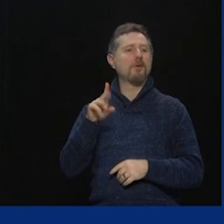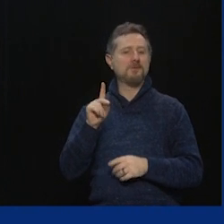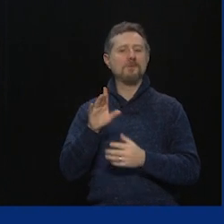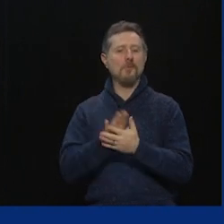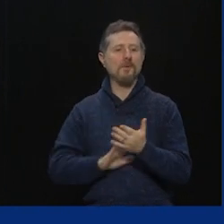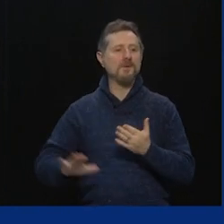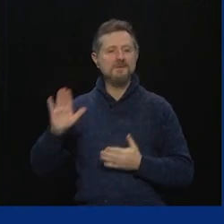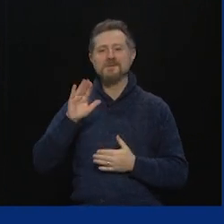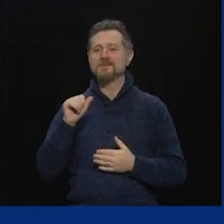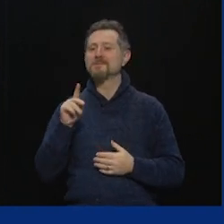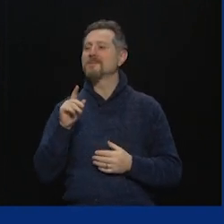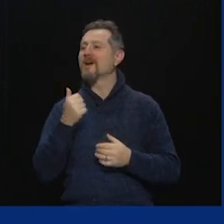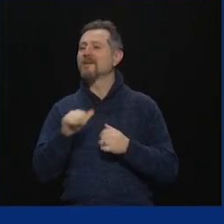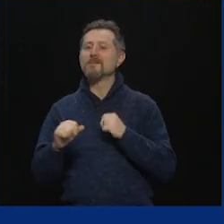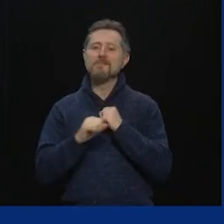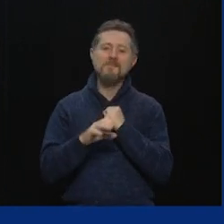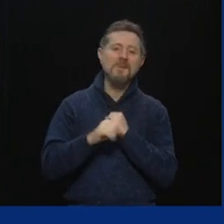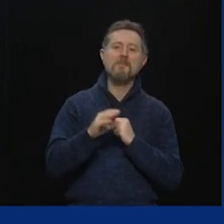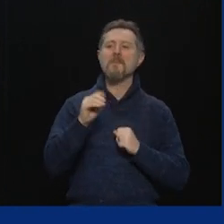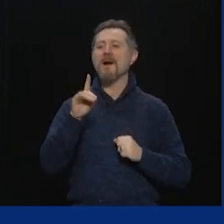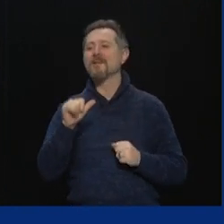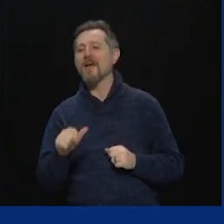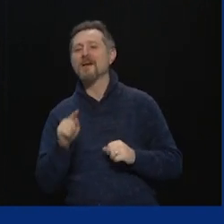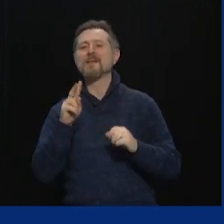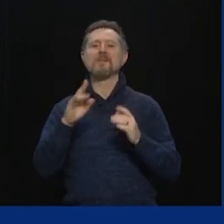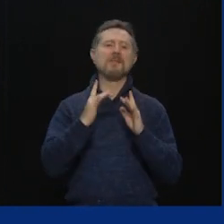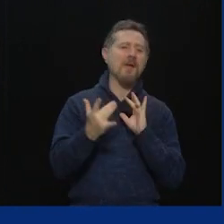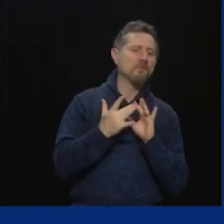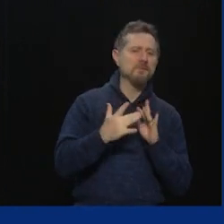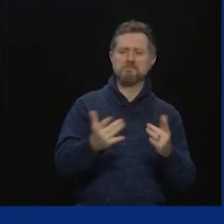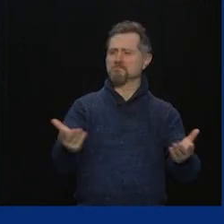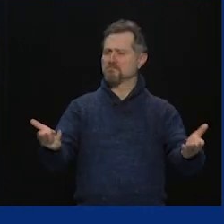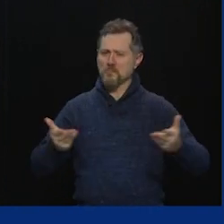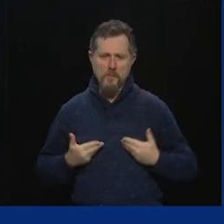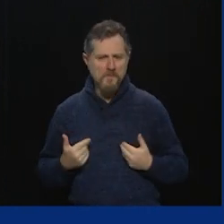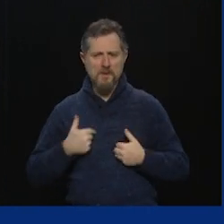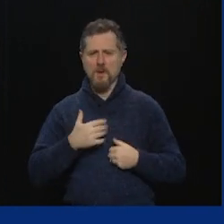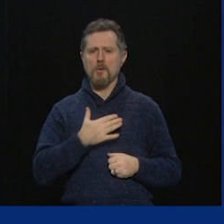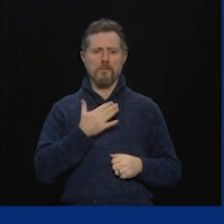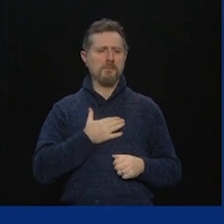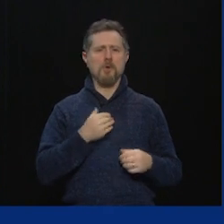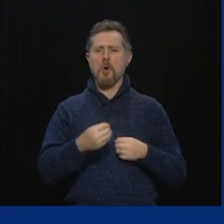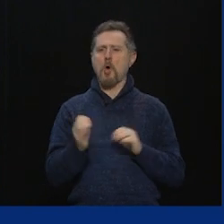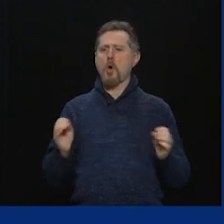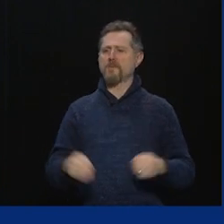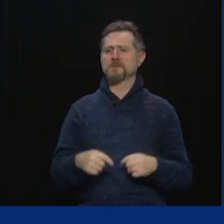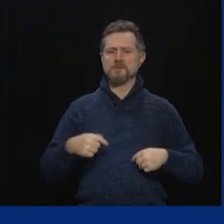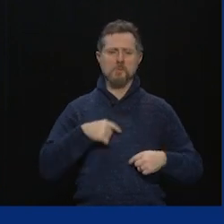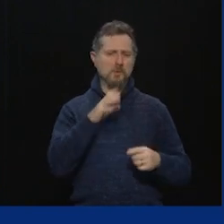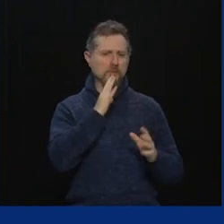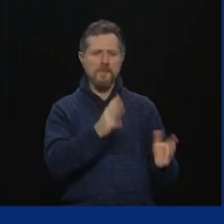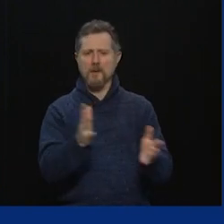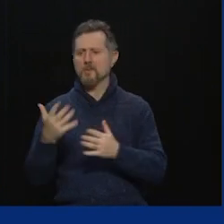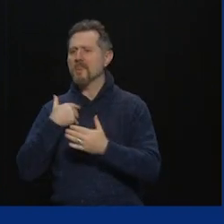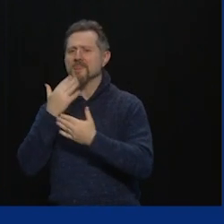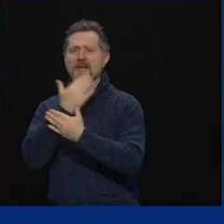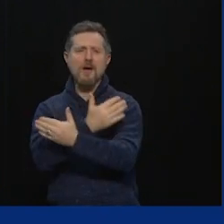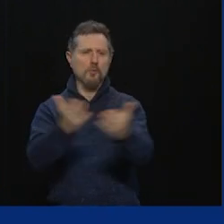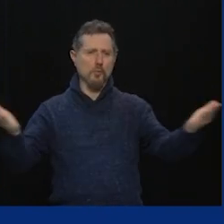to follow up with me, feel free to reach out to our office and be glad to talk to you. Thank you all so much.